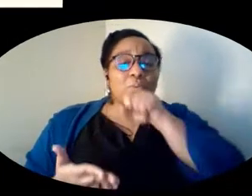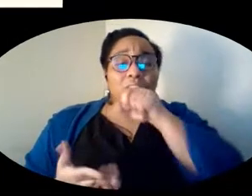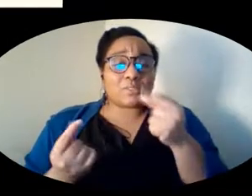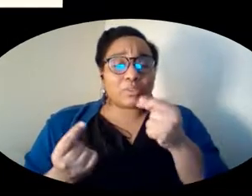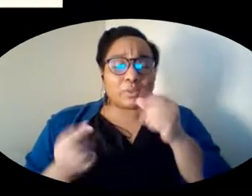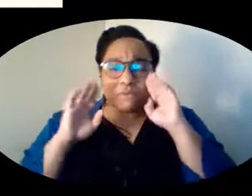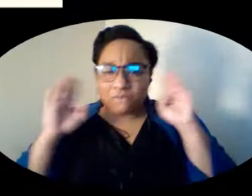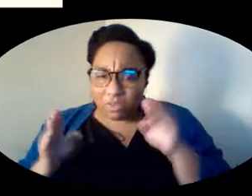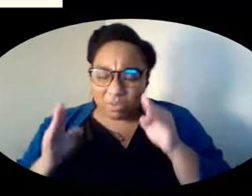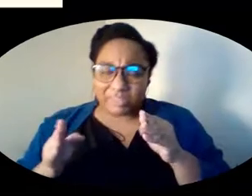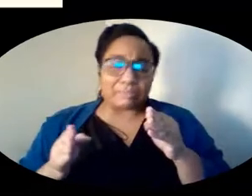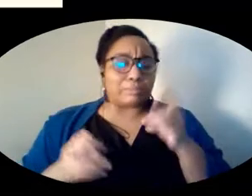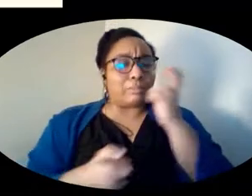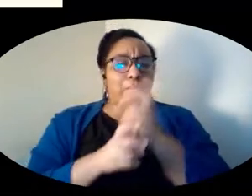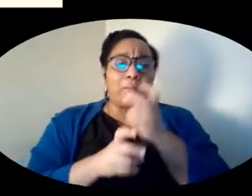do.